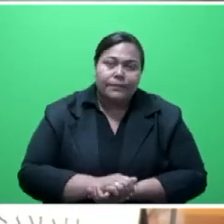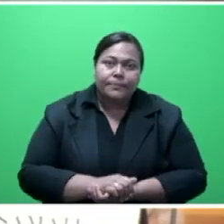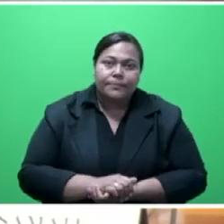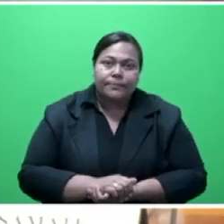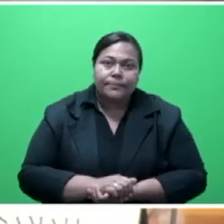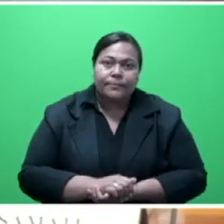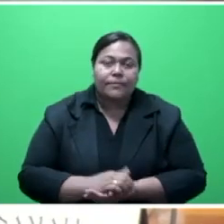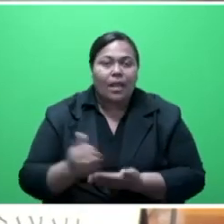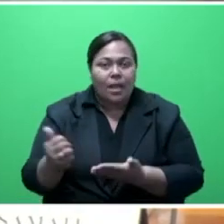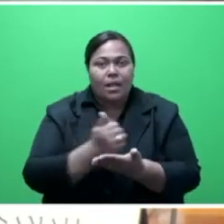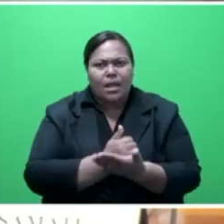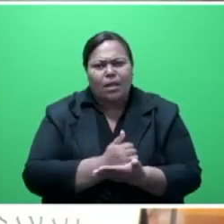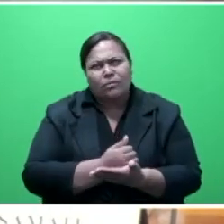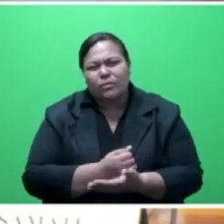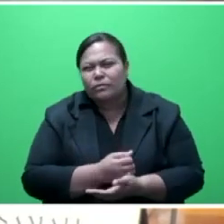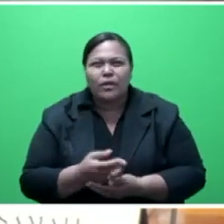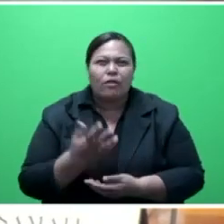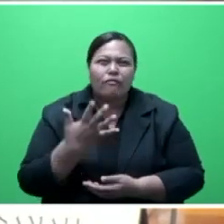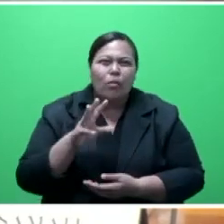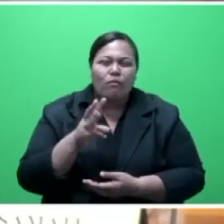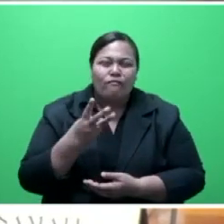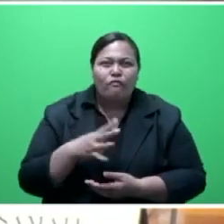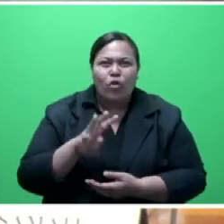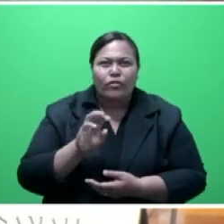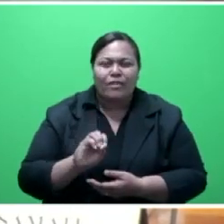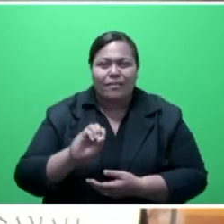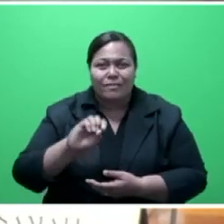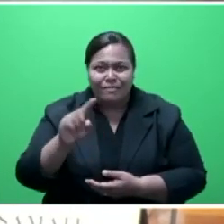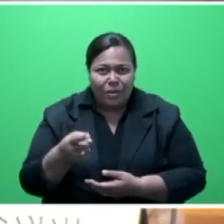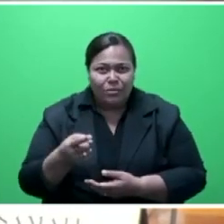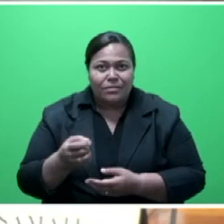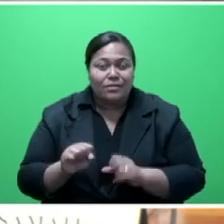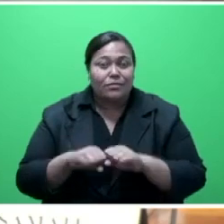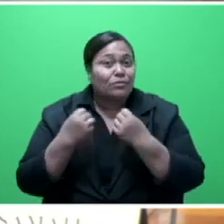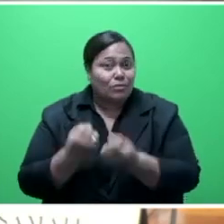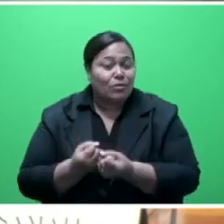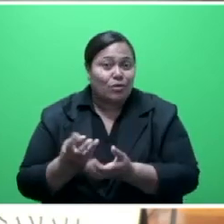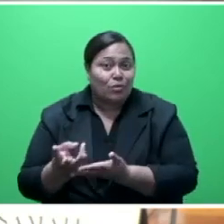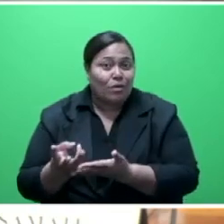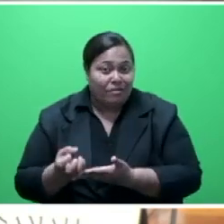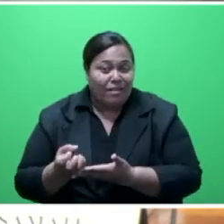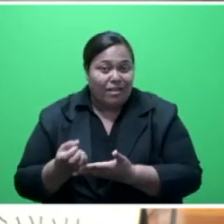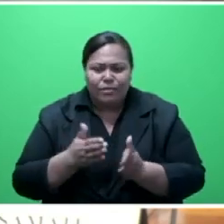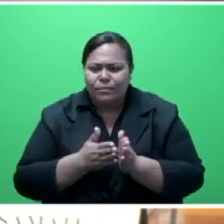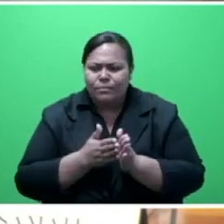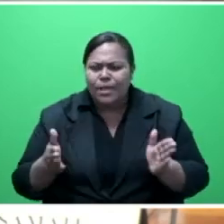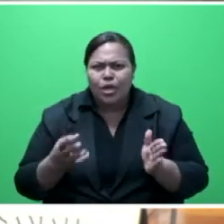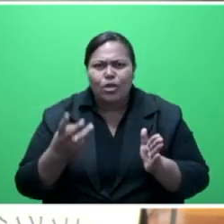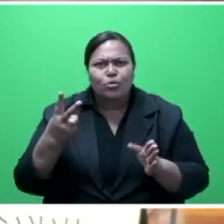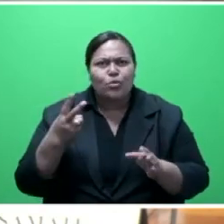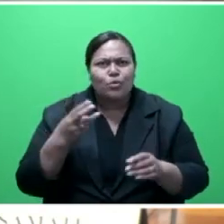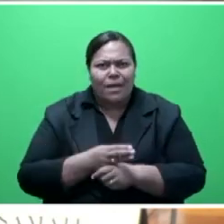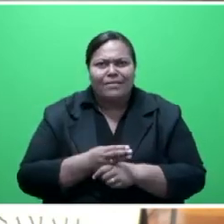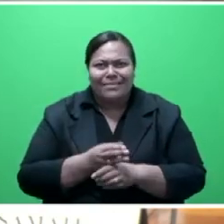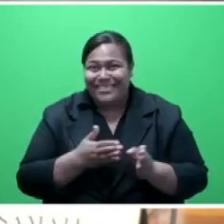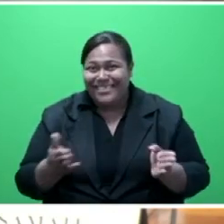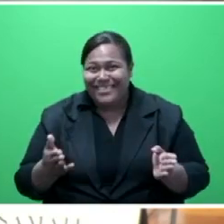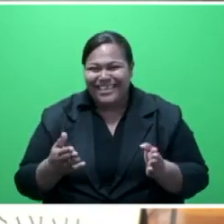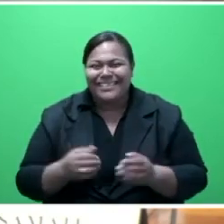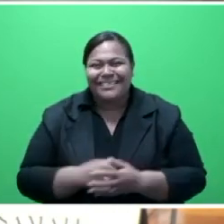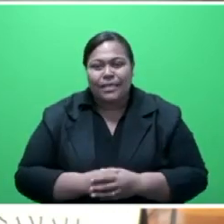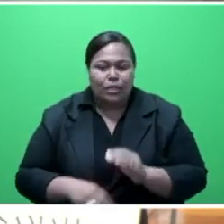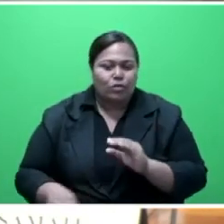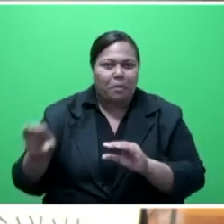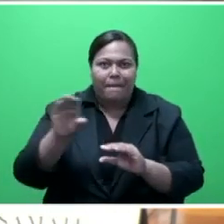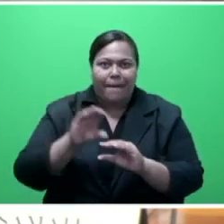into the account of nearly 40,000 social welfare recipients over a 2-month period, what is being called a top-up. And here in Fiji,